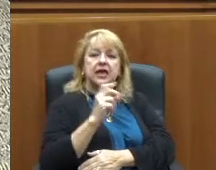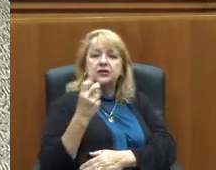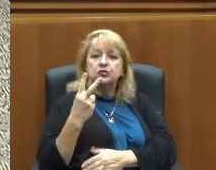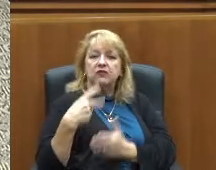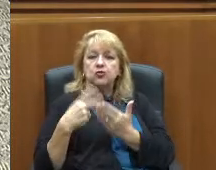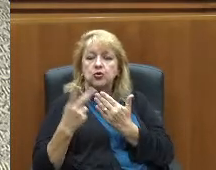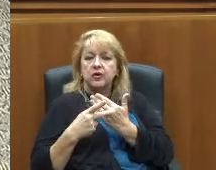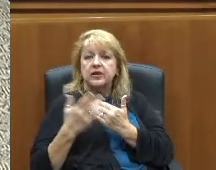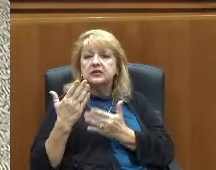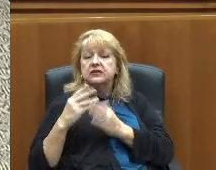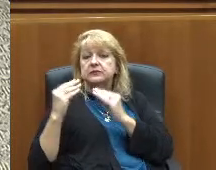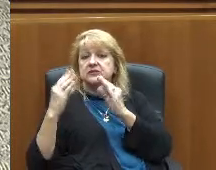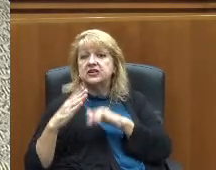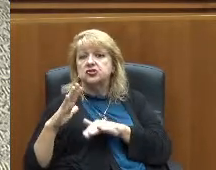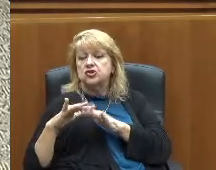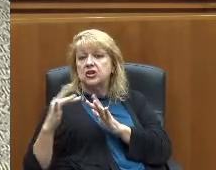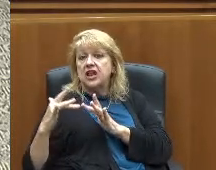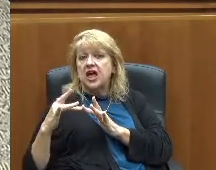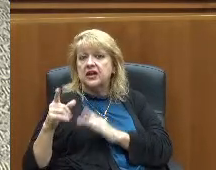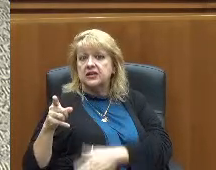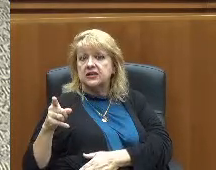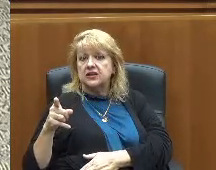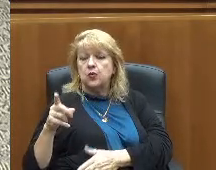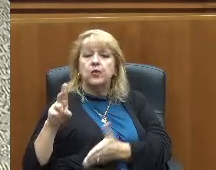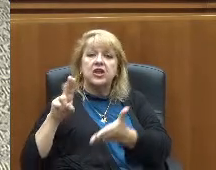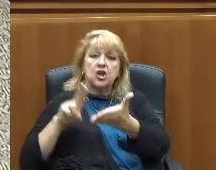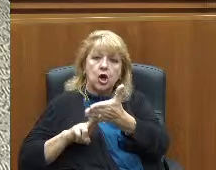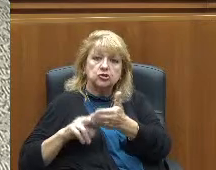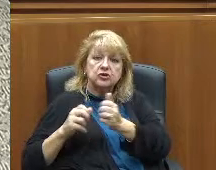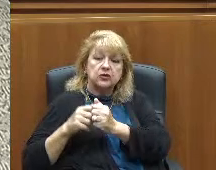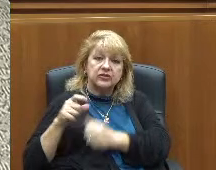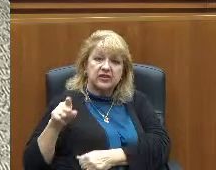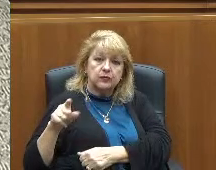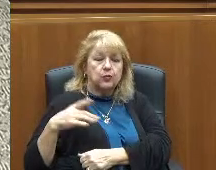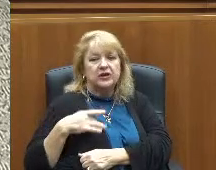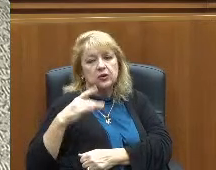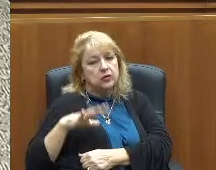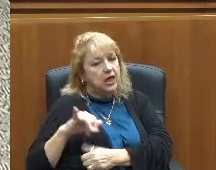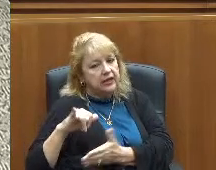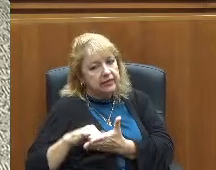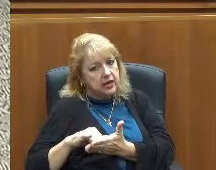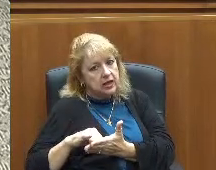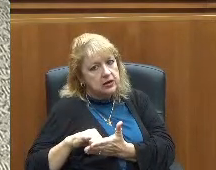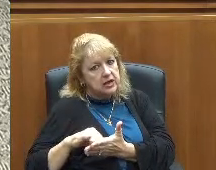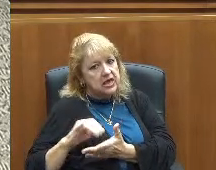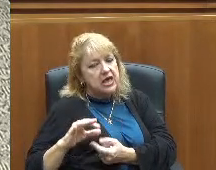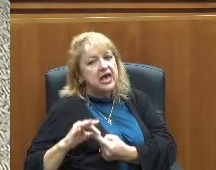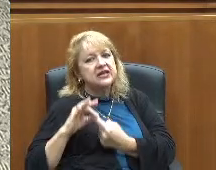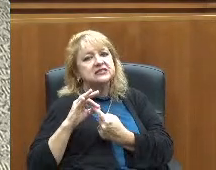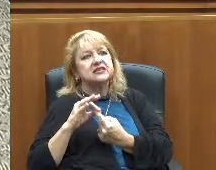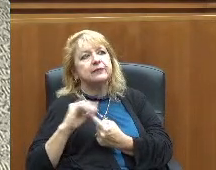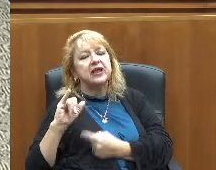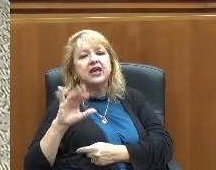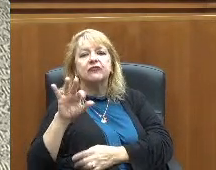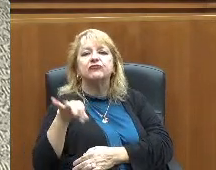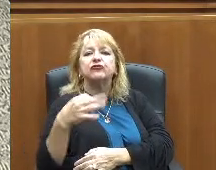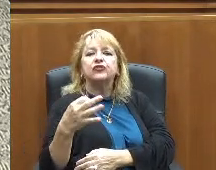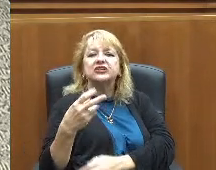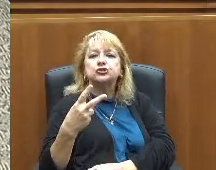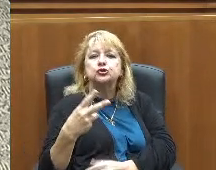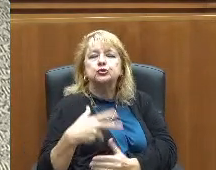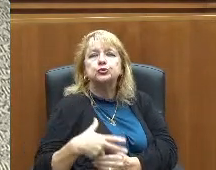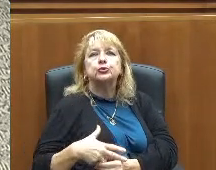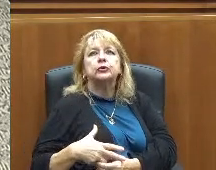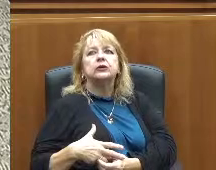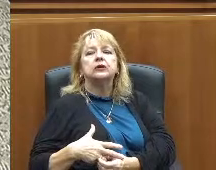where we have teachers online that we contract with them, but we don't like to do that except for if it's like French 2